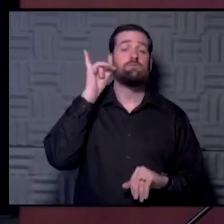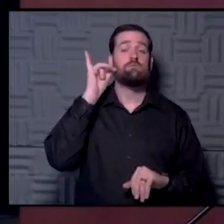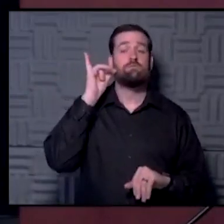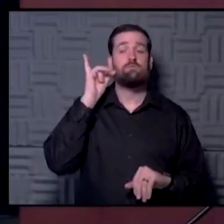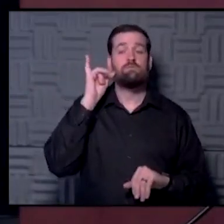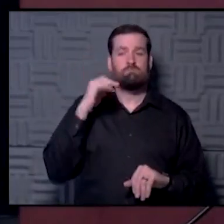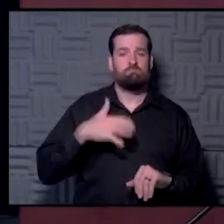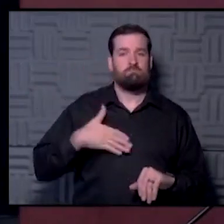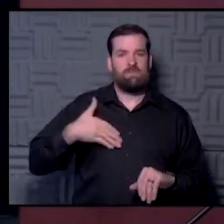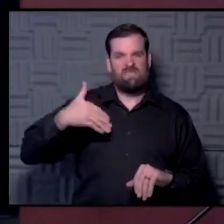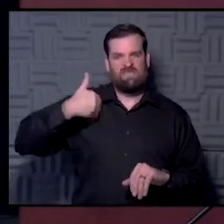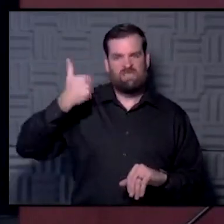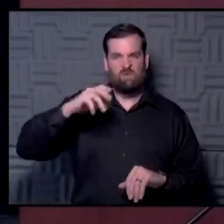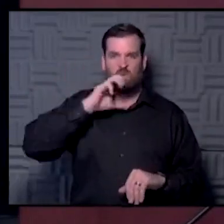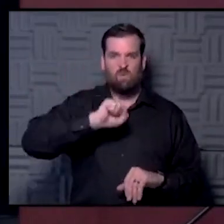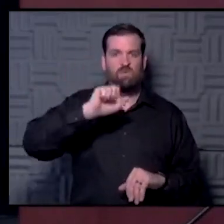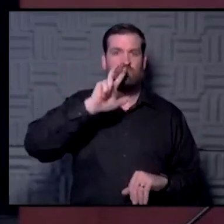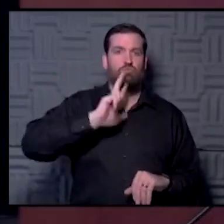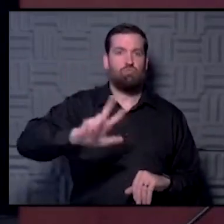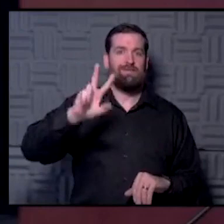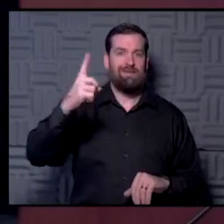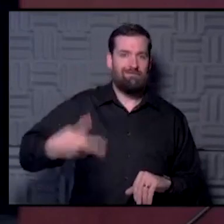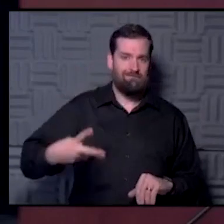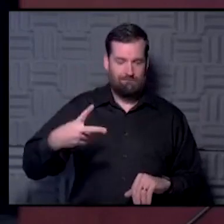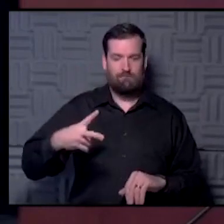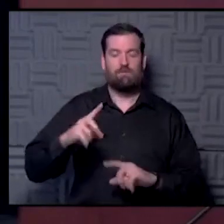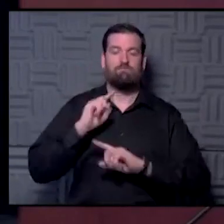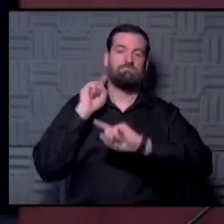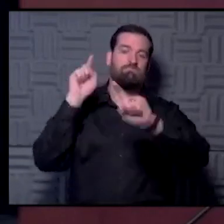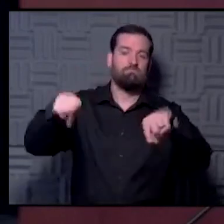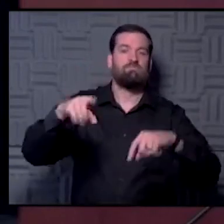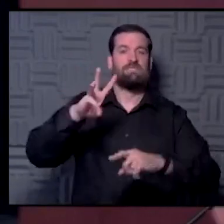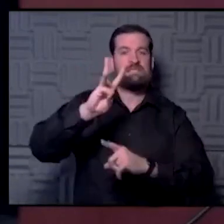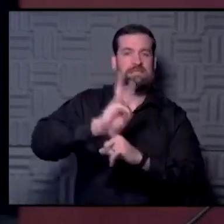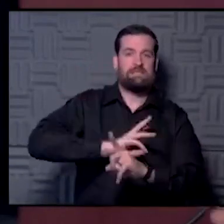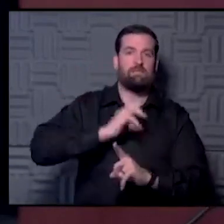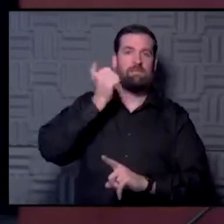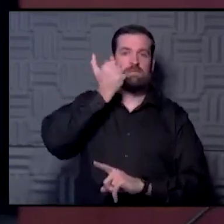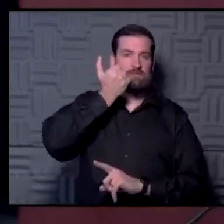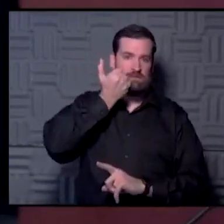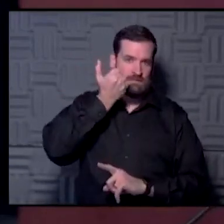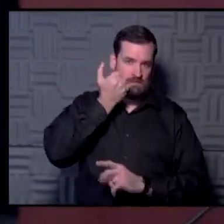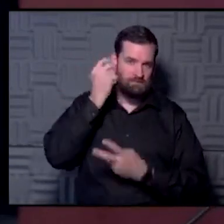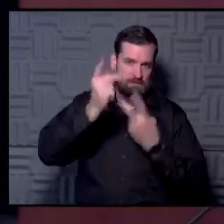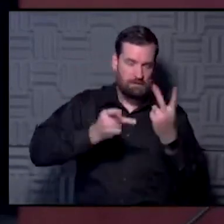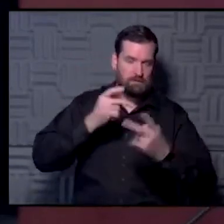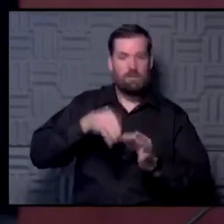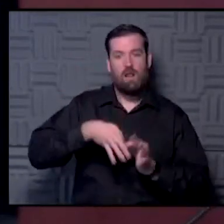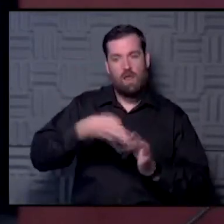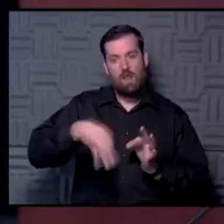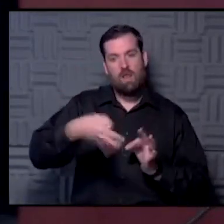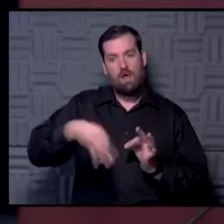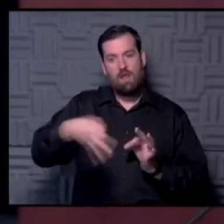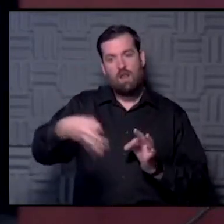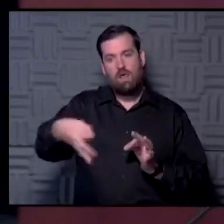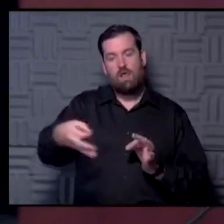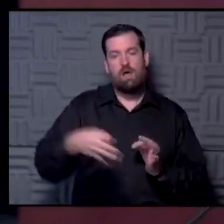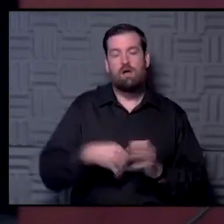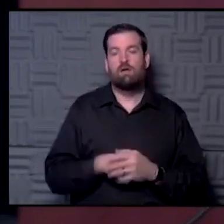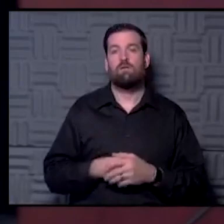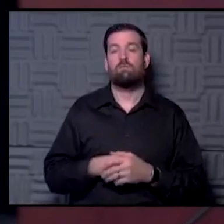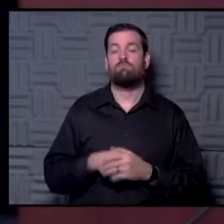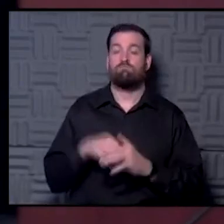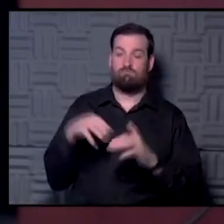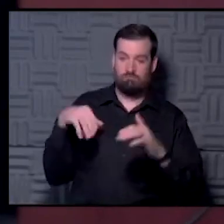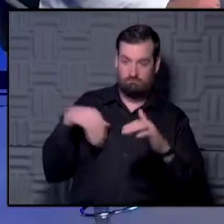took my youngest, so 3.5, was his 6-month visit to the dentist, and it had been delayed and delayed because of all of this. And we